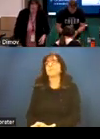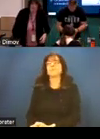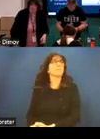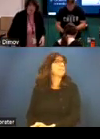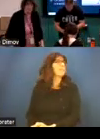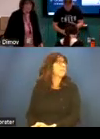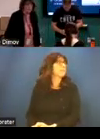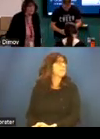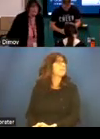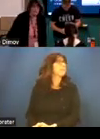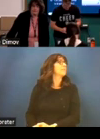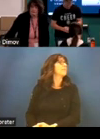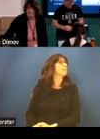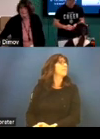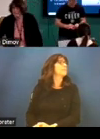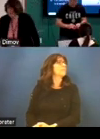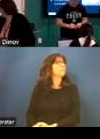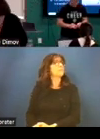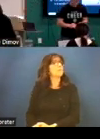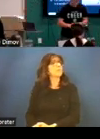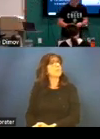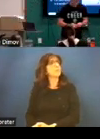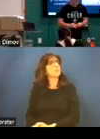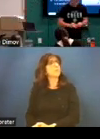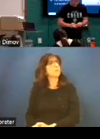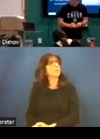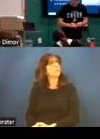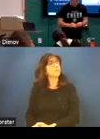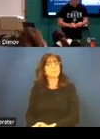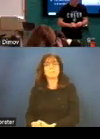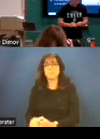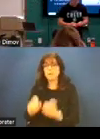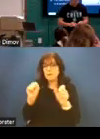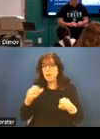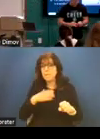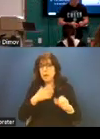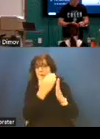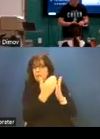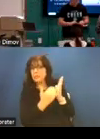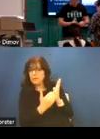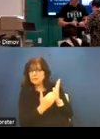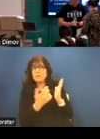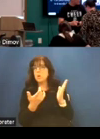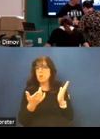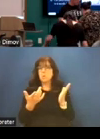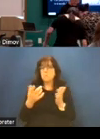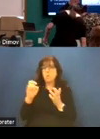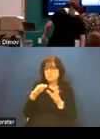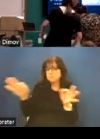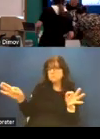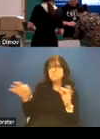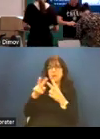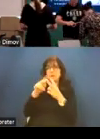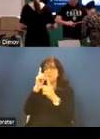Is it okay if mine's more of a list? Mine's almost a list. Yeah, mine's not. As long as it's 6 words and it's